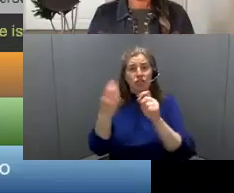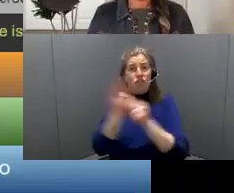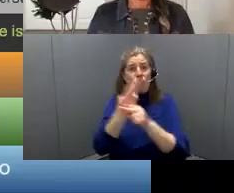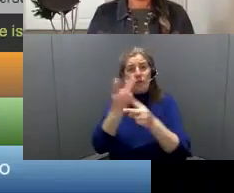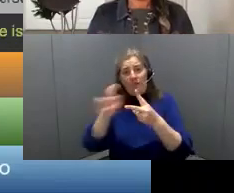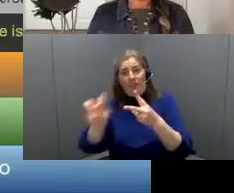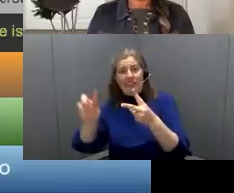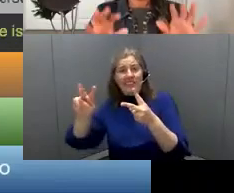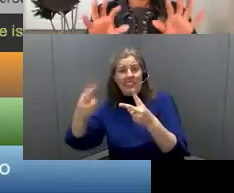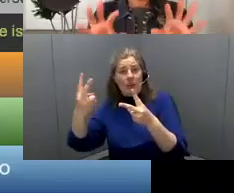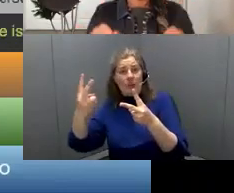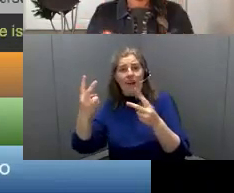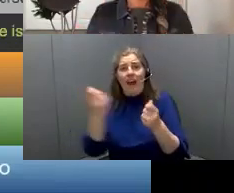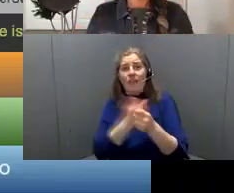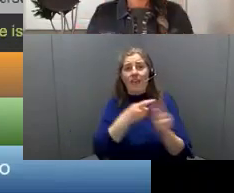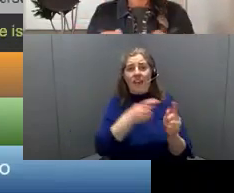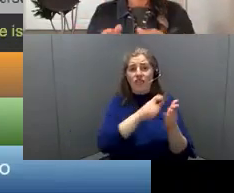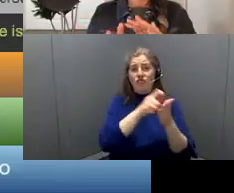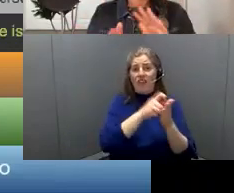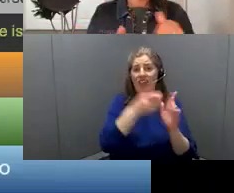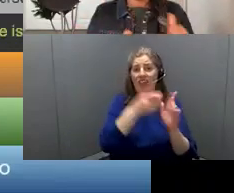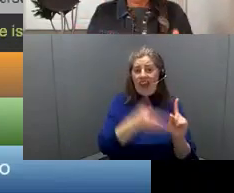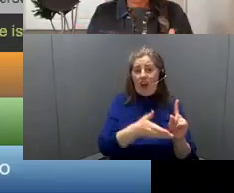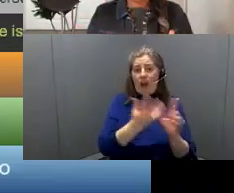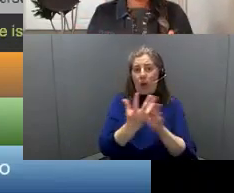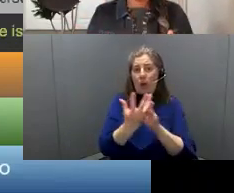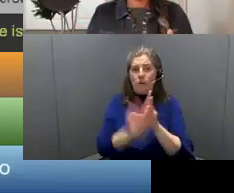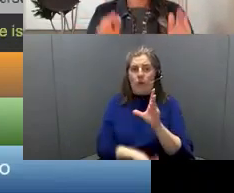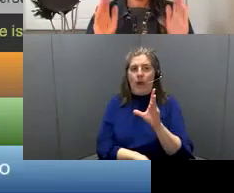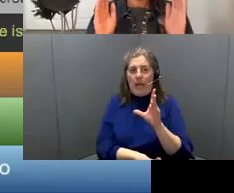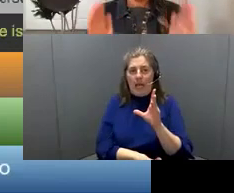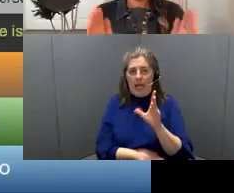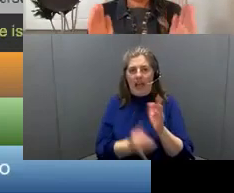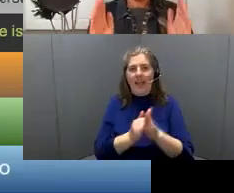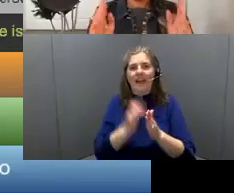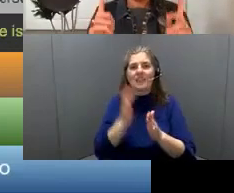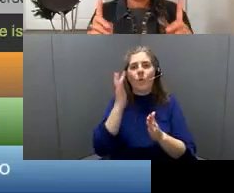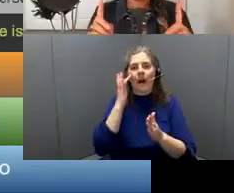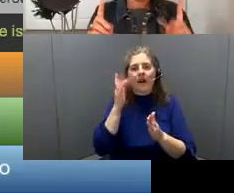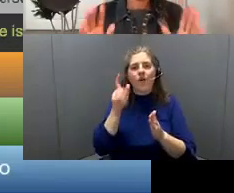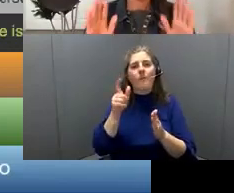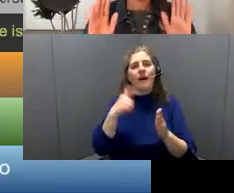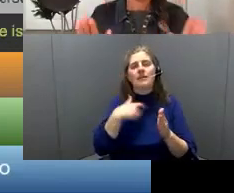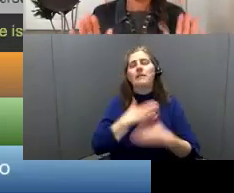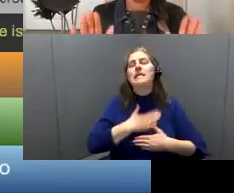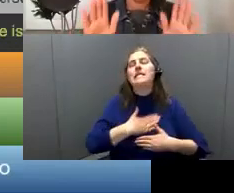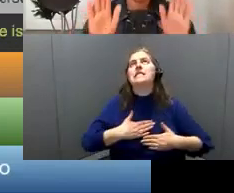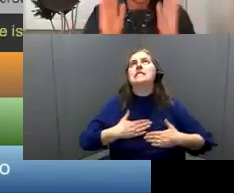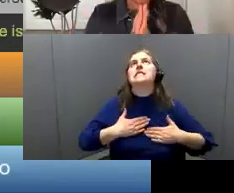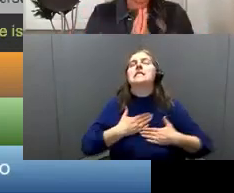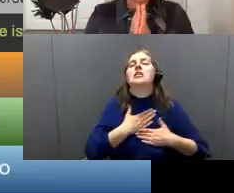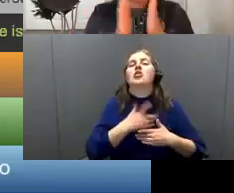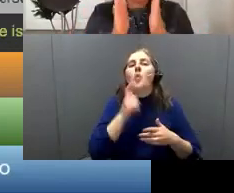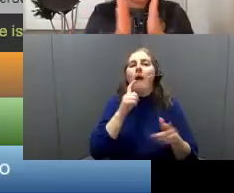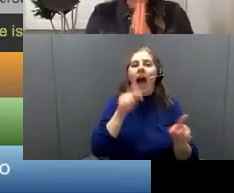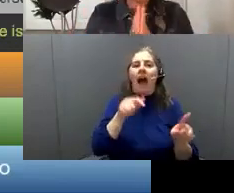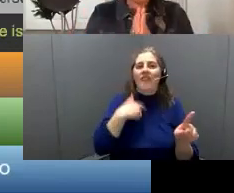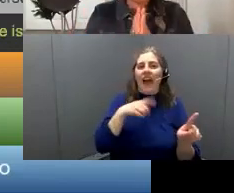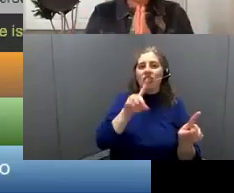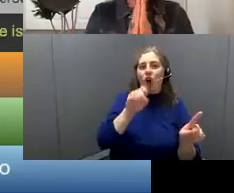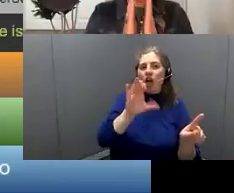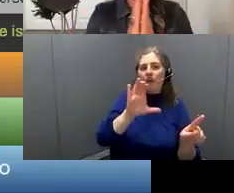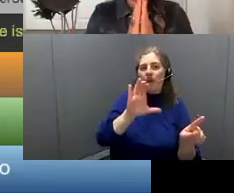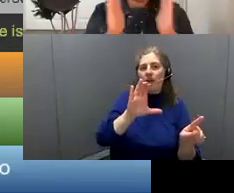one, everything that's written goes away. That's why you need that. Please hear me. You need that